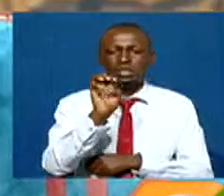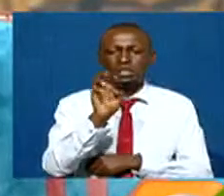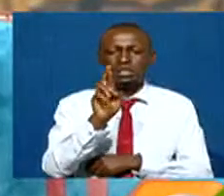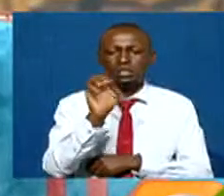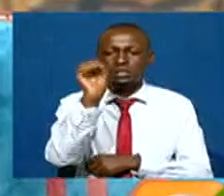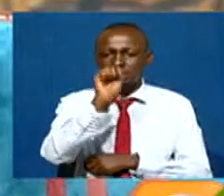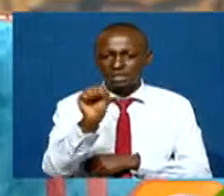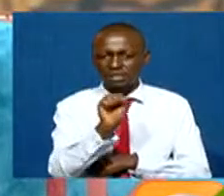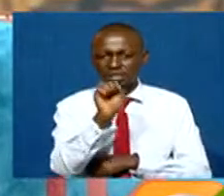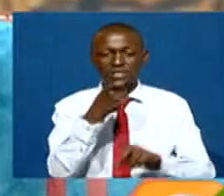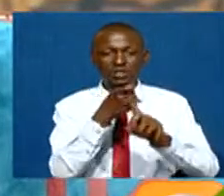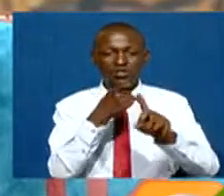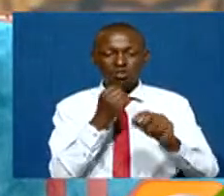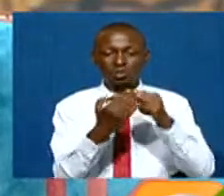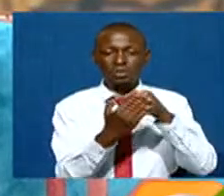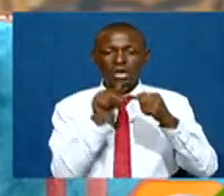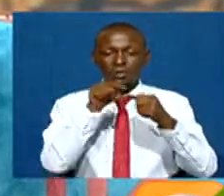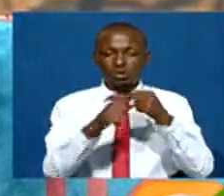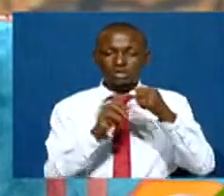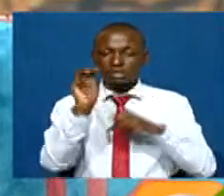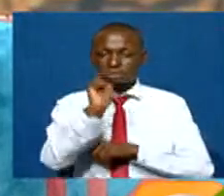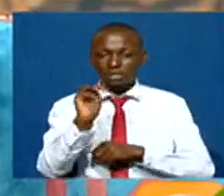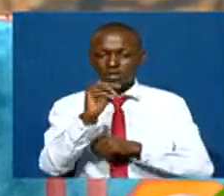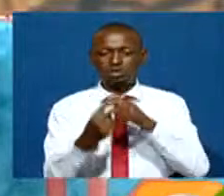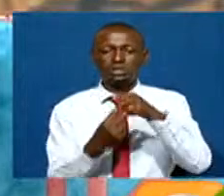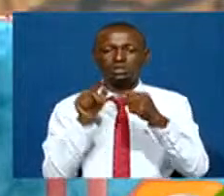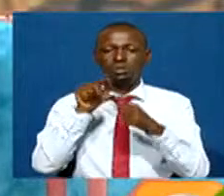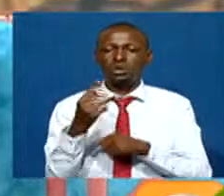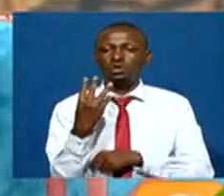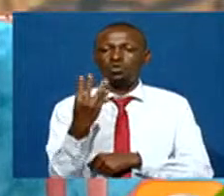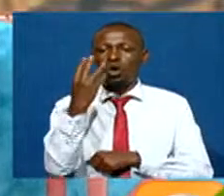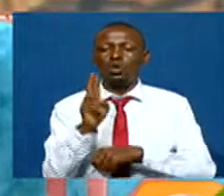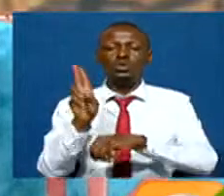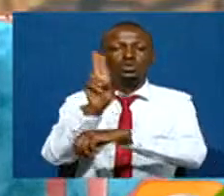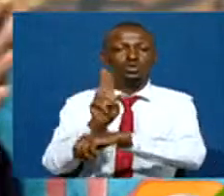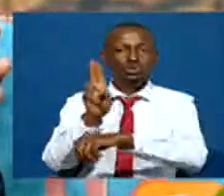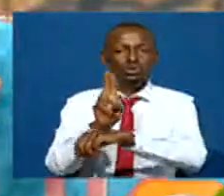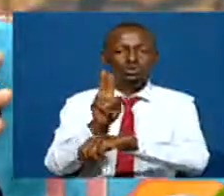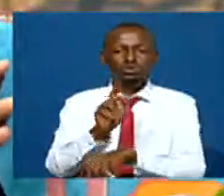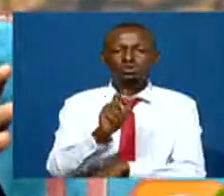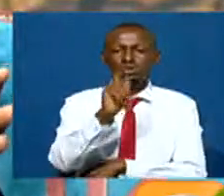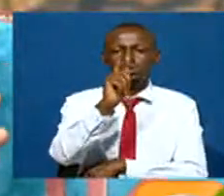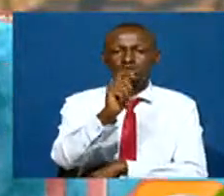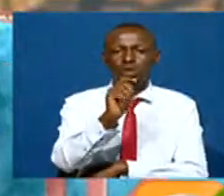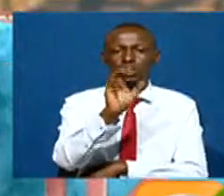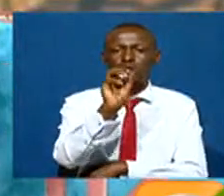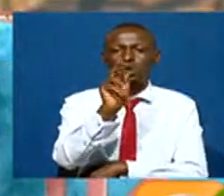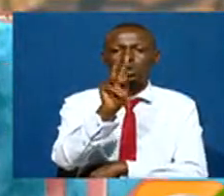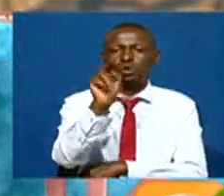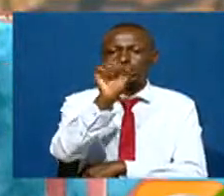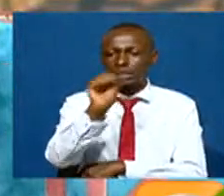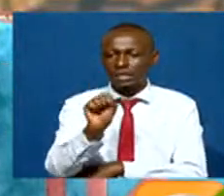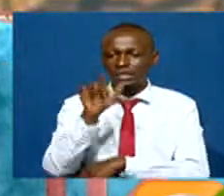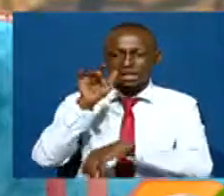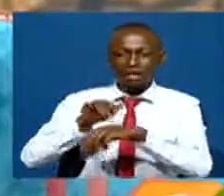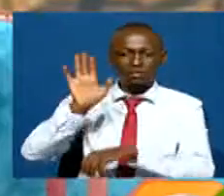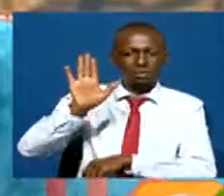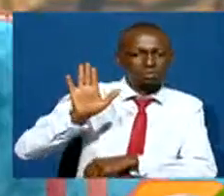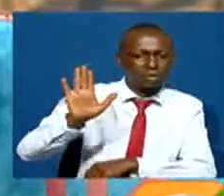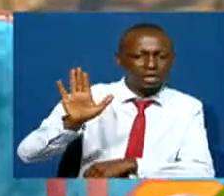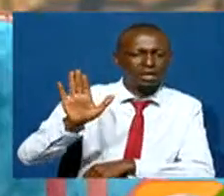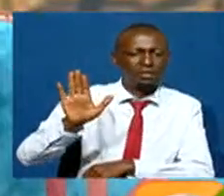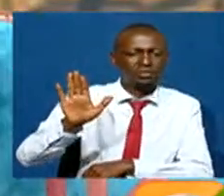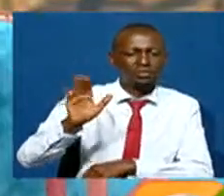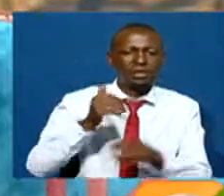9.6 million, 7.4 are prepaid. These are the ones who are going to be affected. The ones using